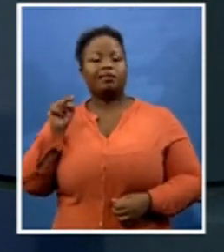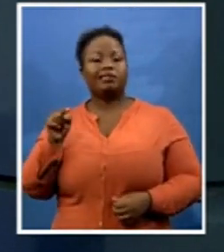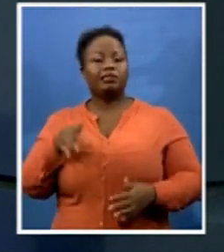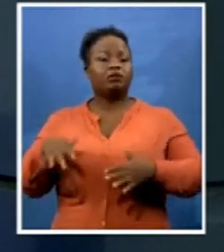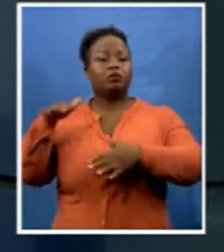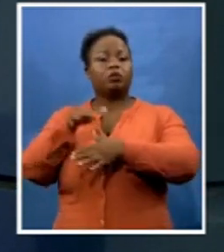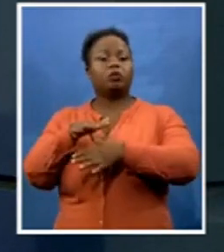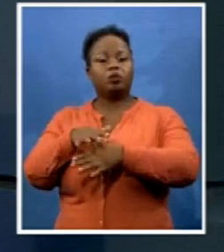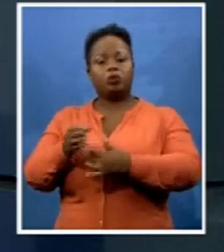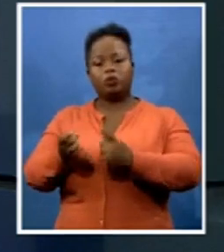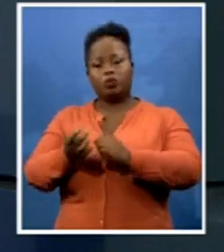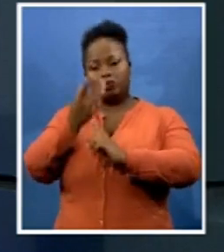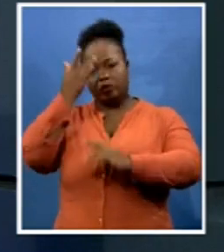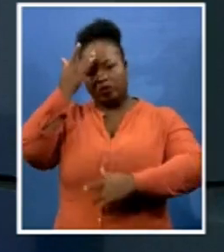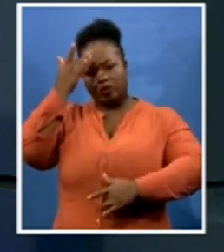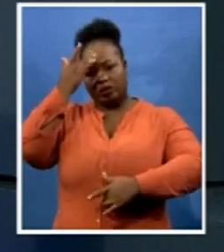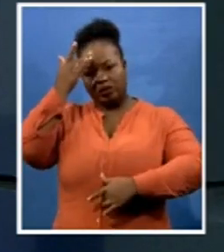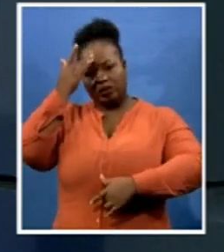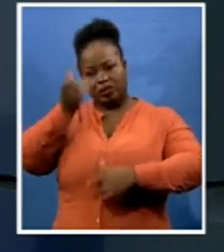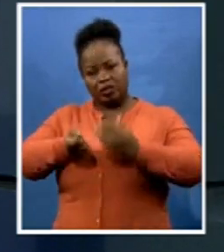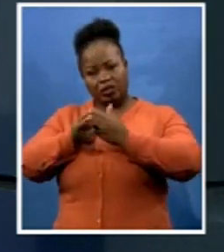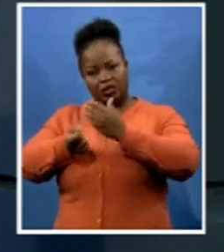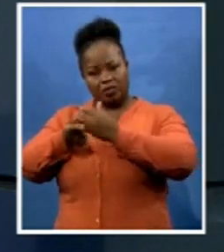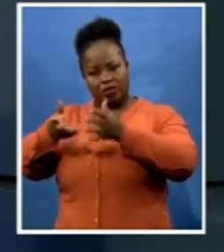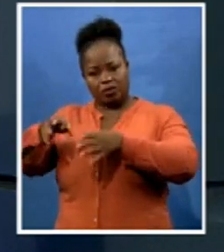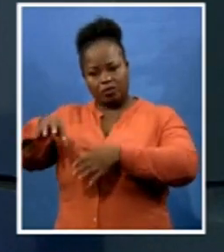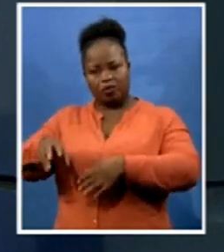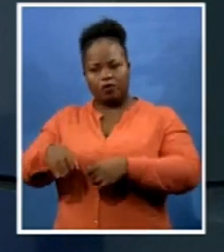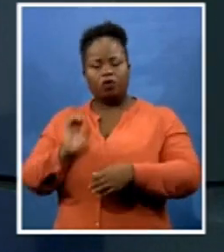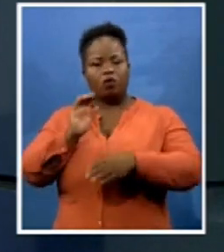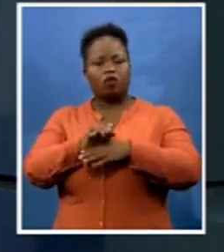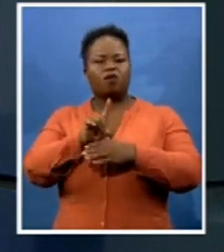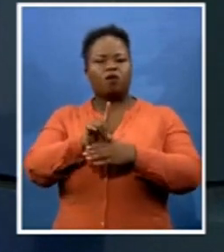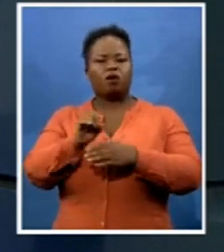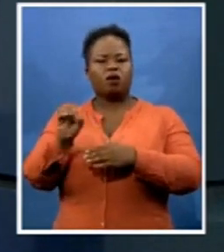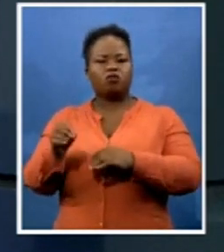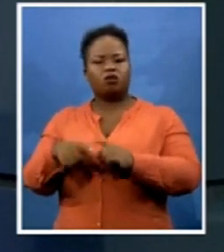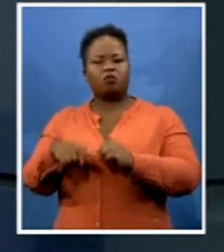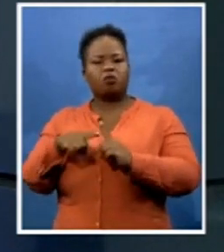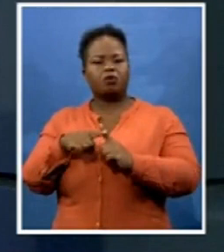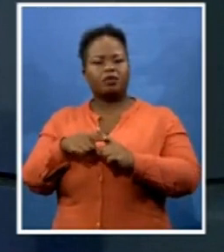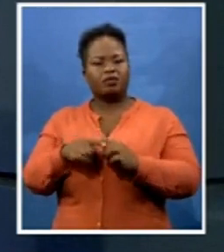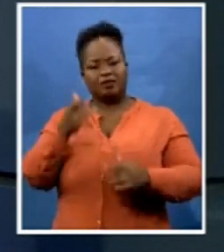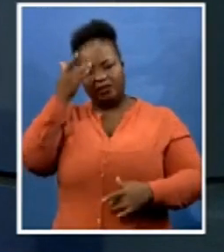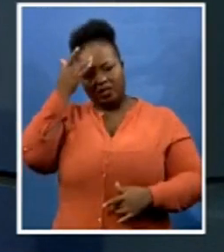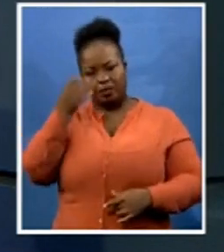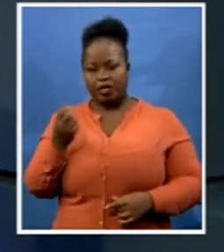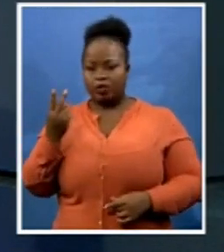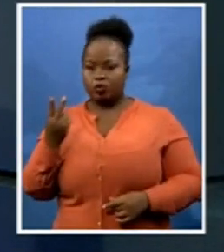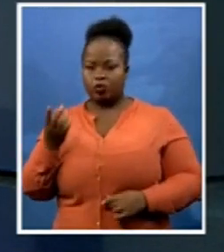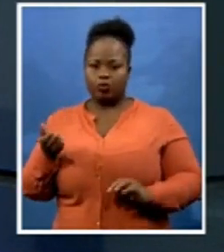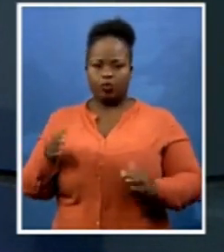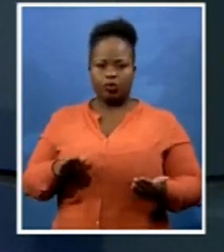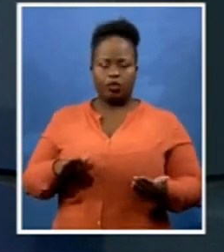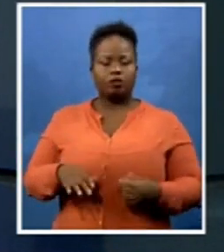province. There are more than 100 positive cases with 2 deaths. The minister will oversee the setting up of a field hospital and later